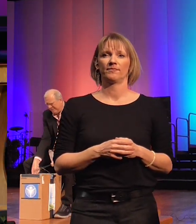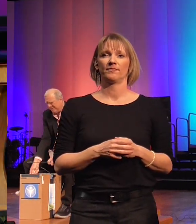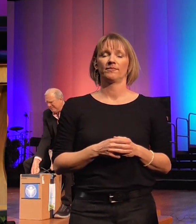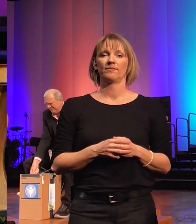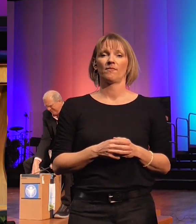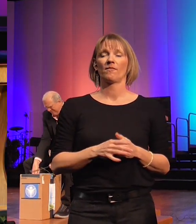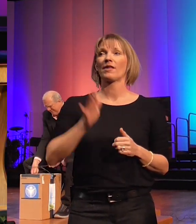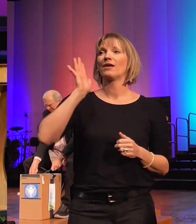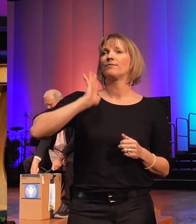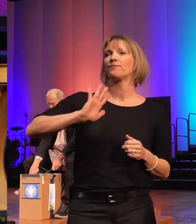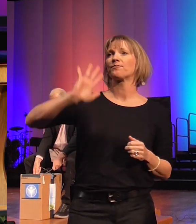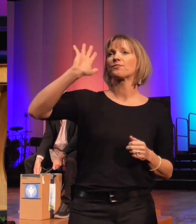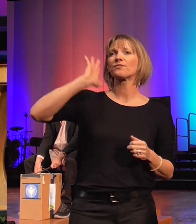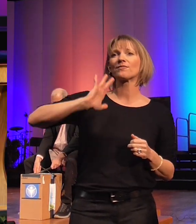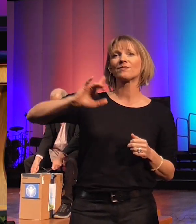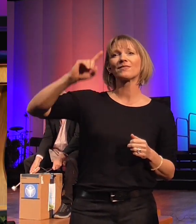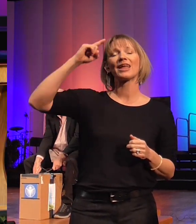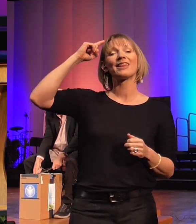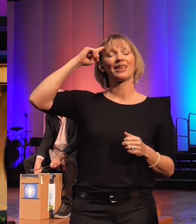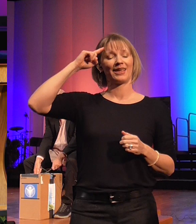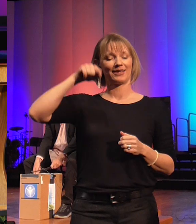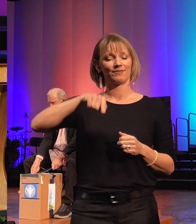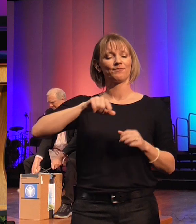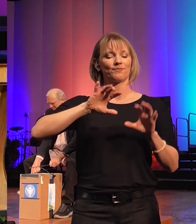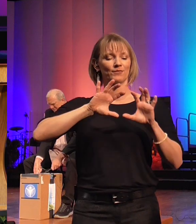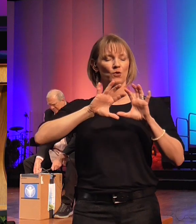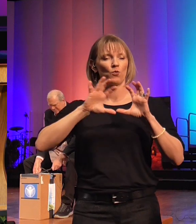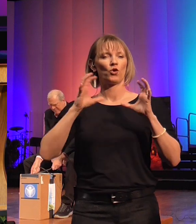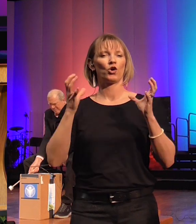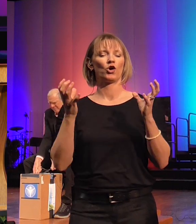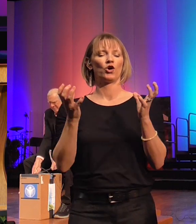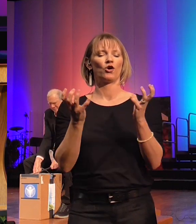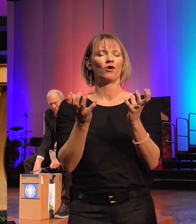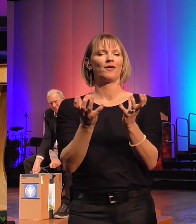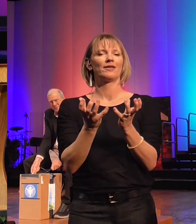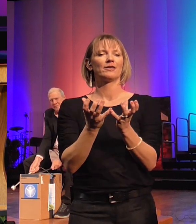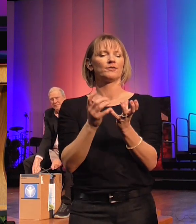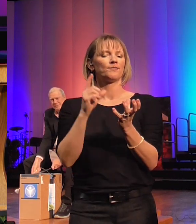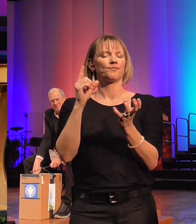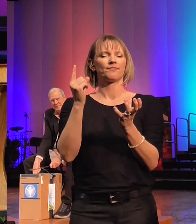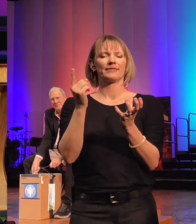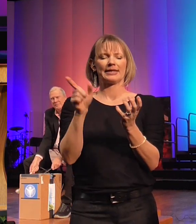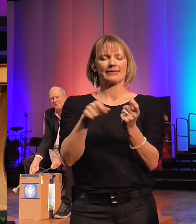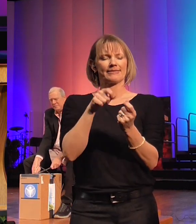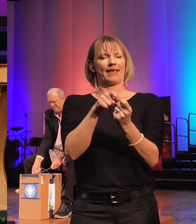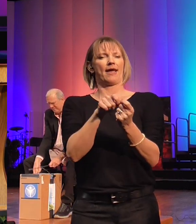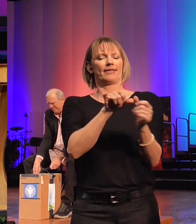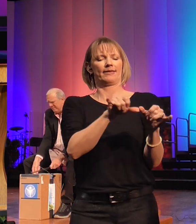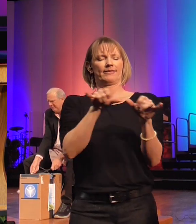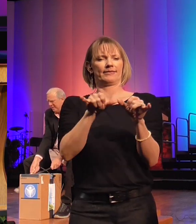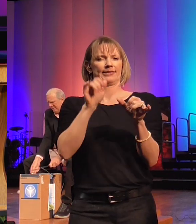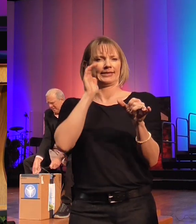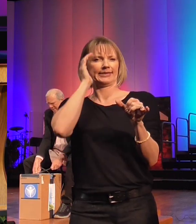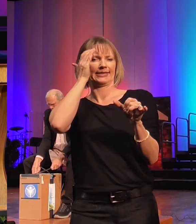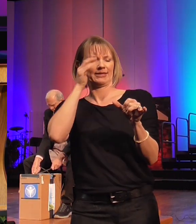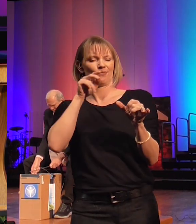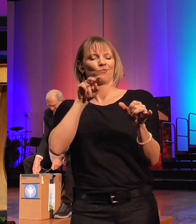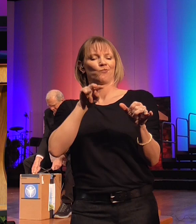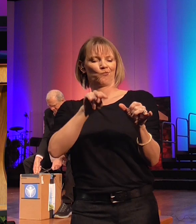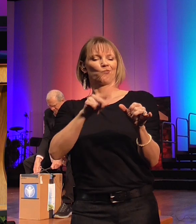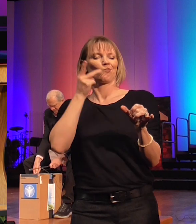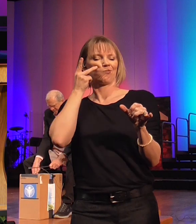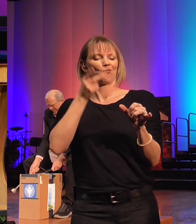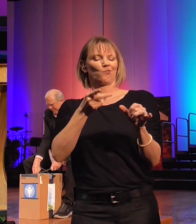I used to think this world was just as it seemed. I went